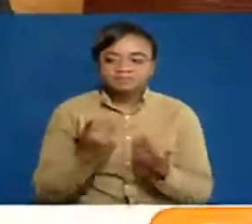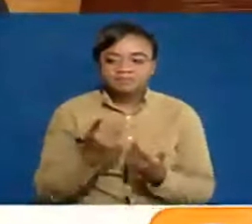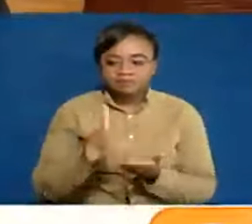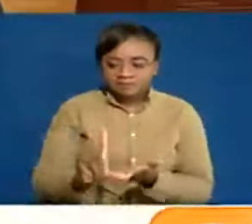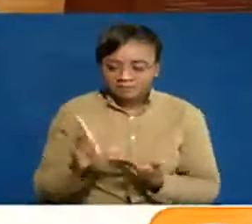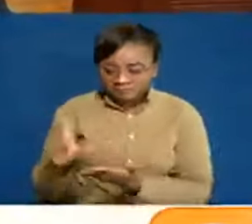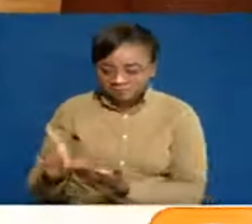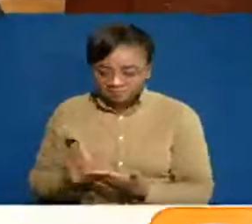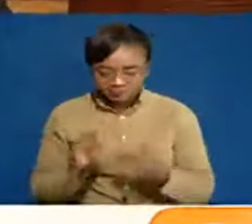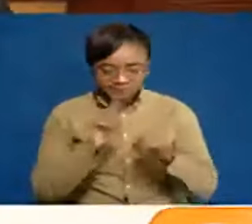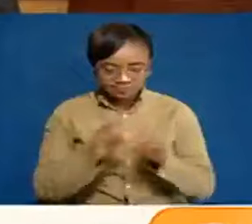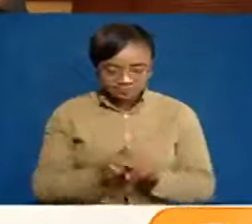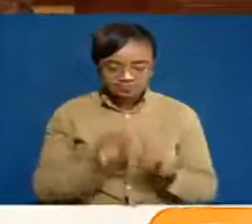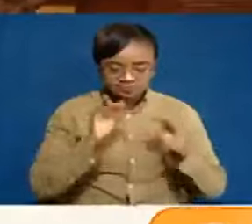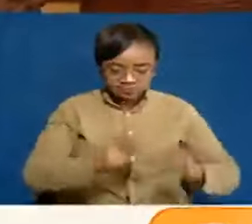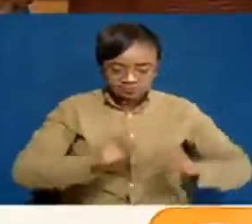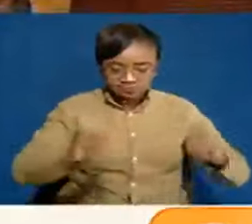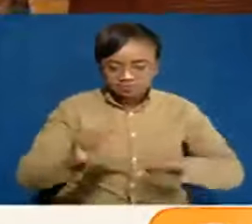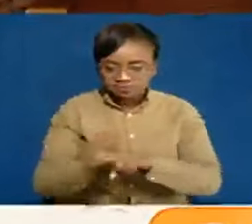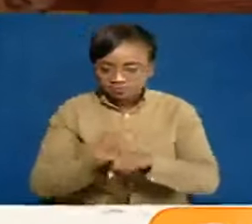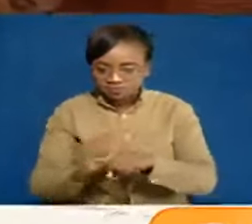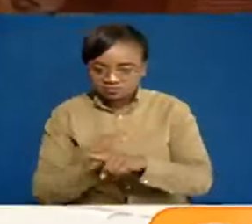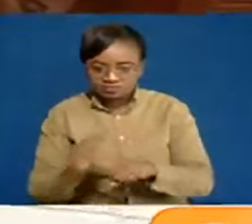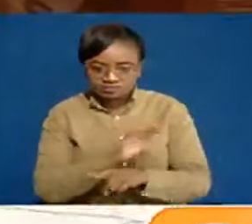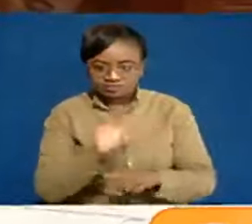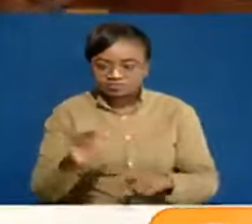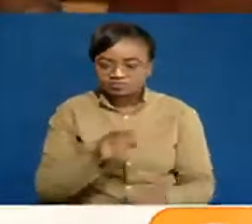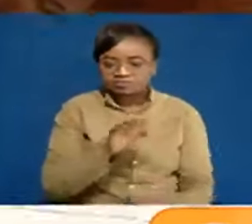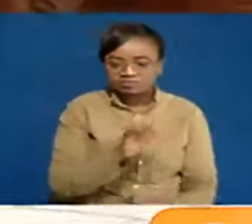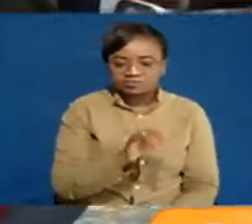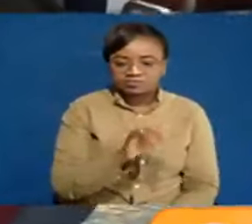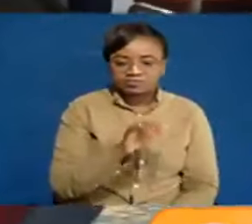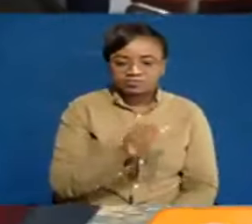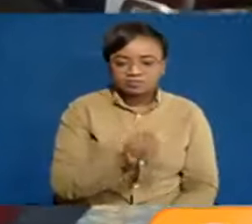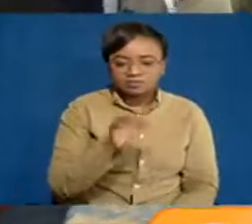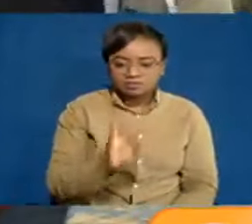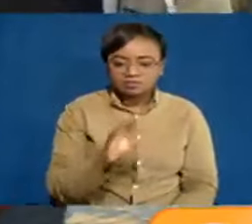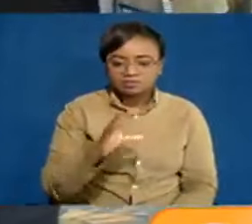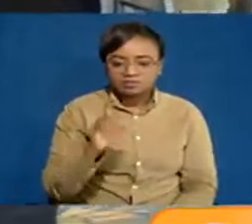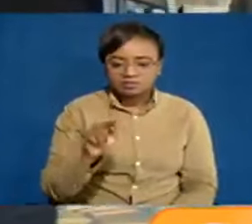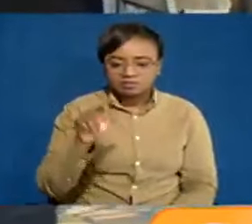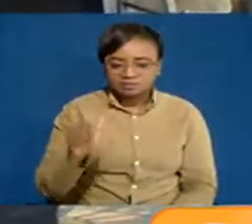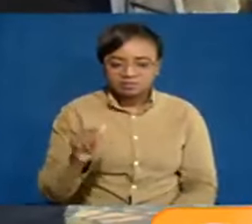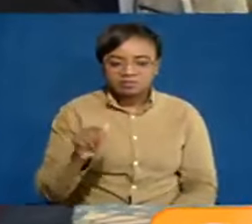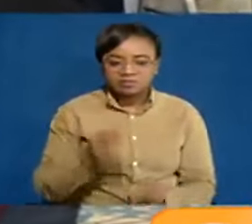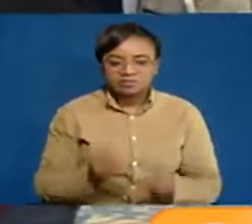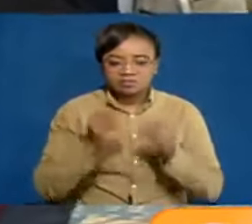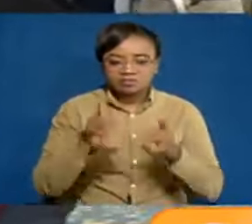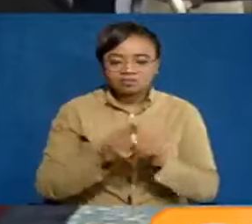with education to SMEs on AFCTA provisions and export